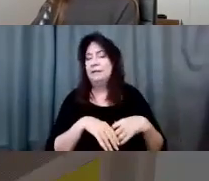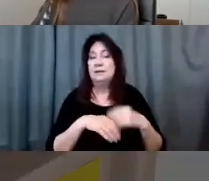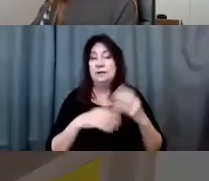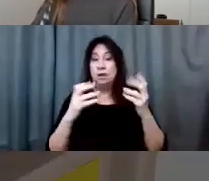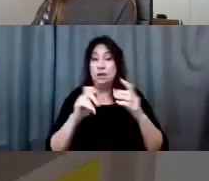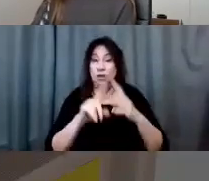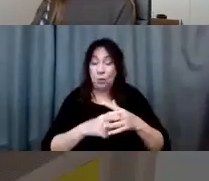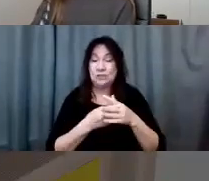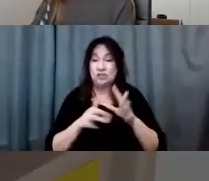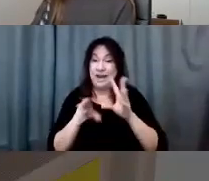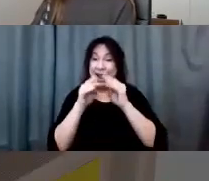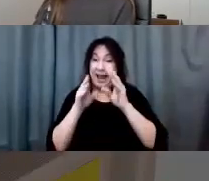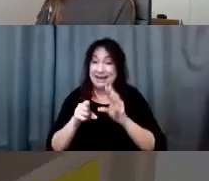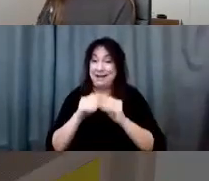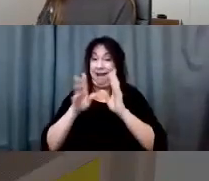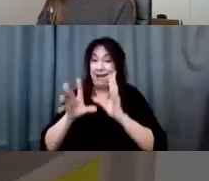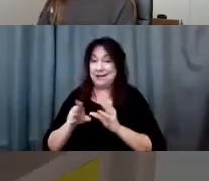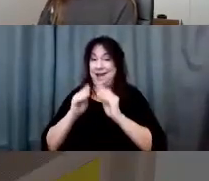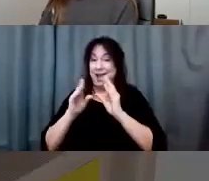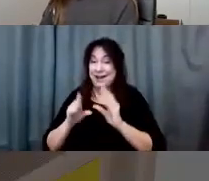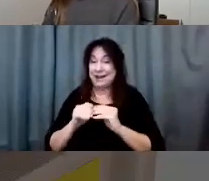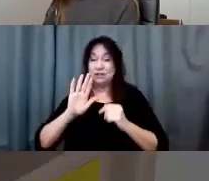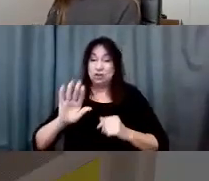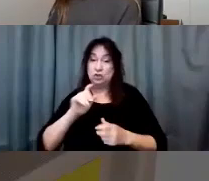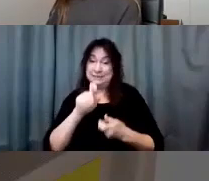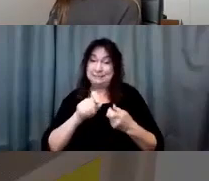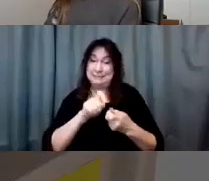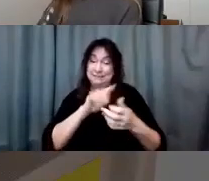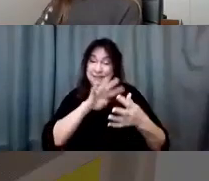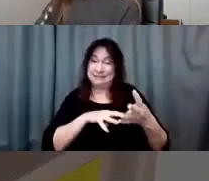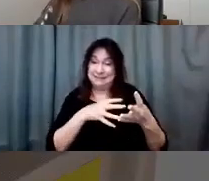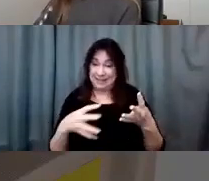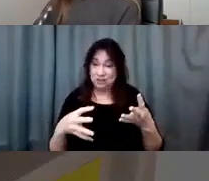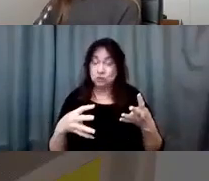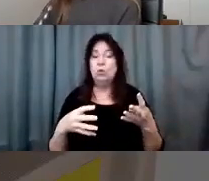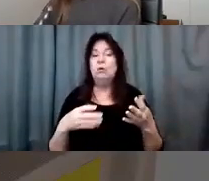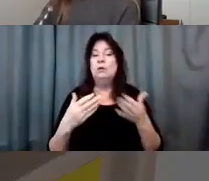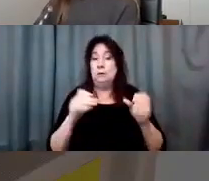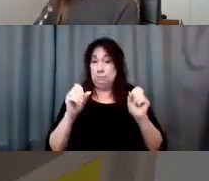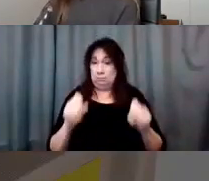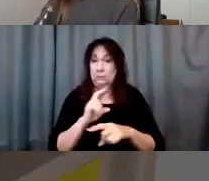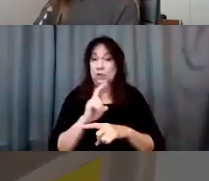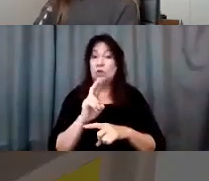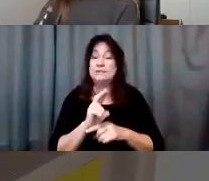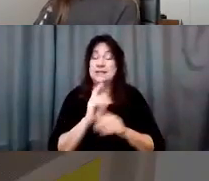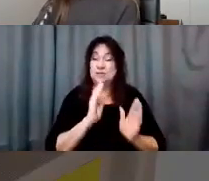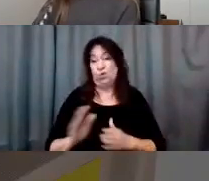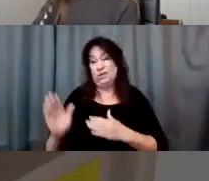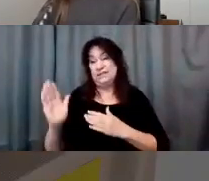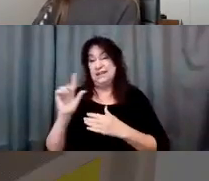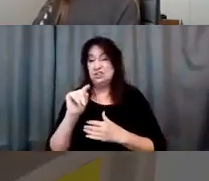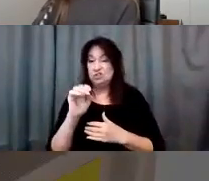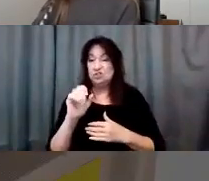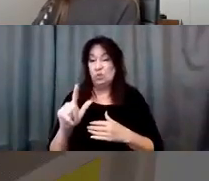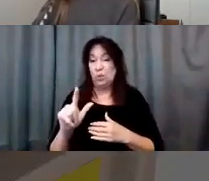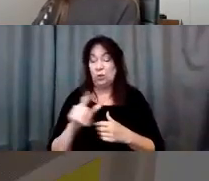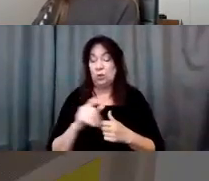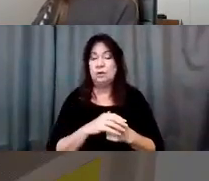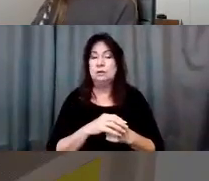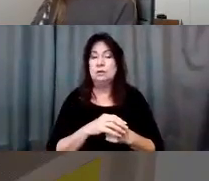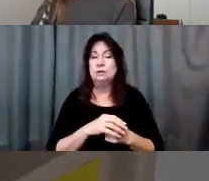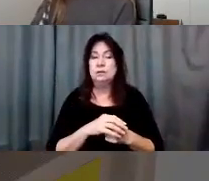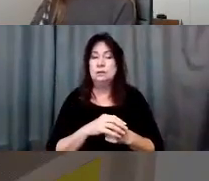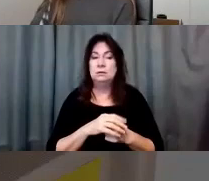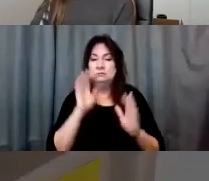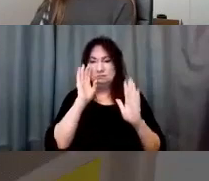start adding a few of them to your particular schedule, it may be used as an organization tool. There will be an